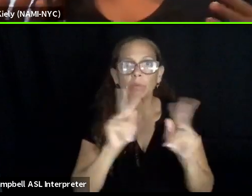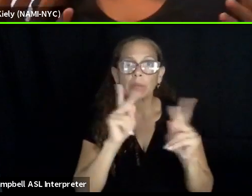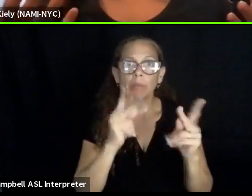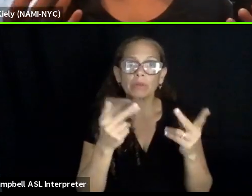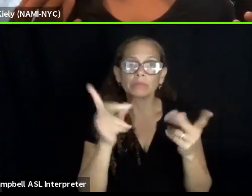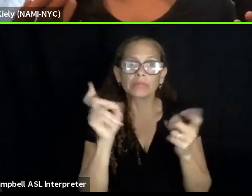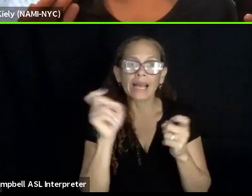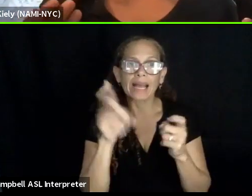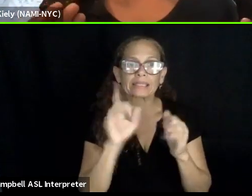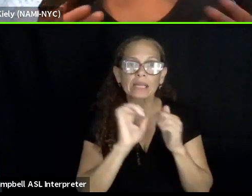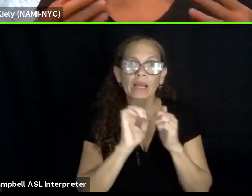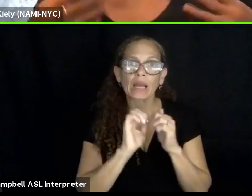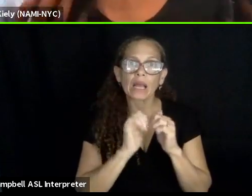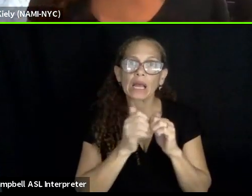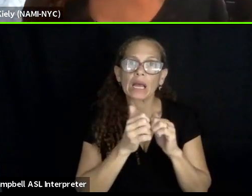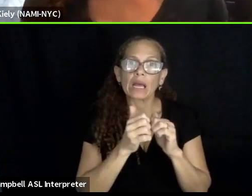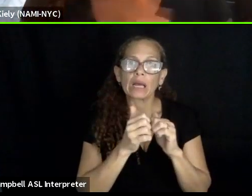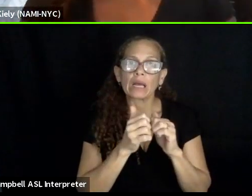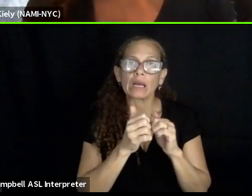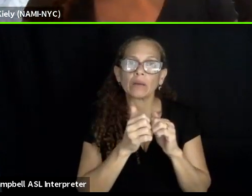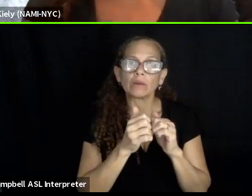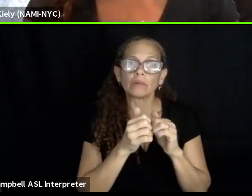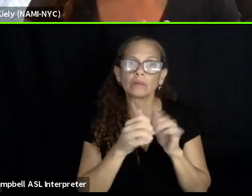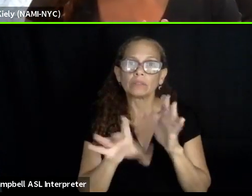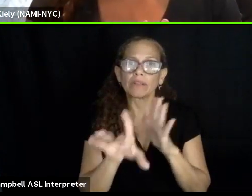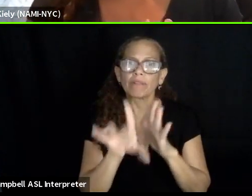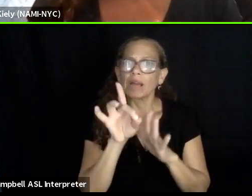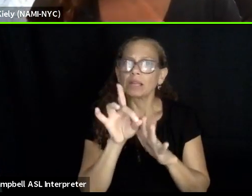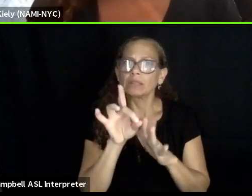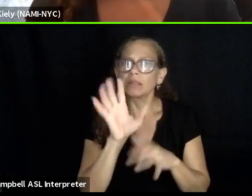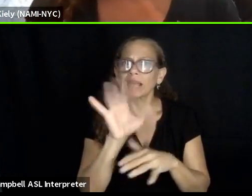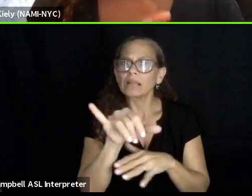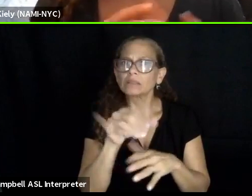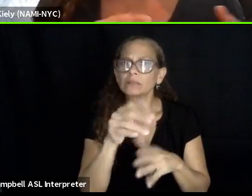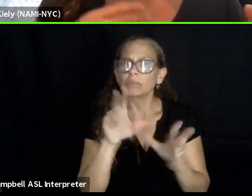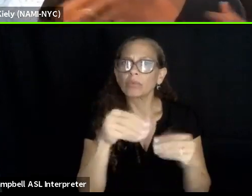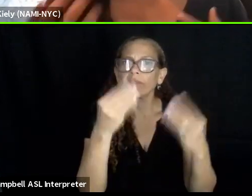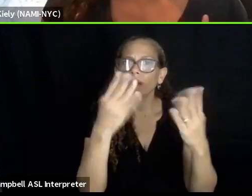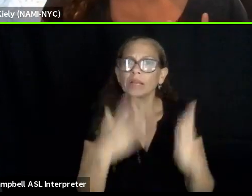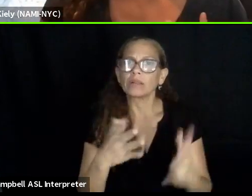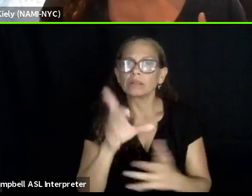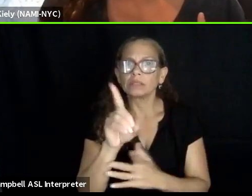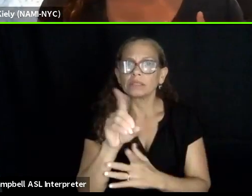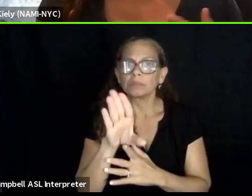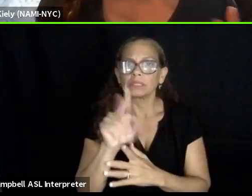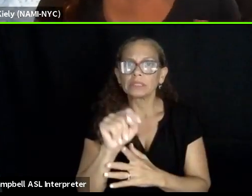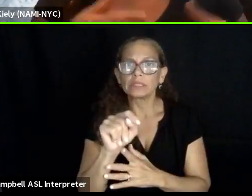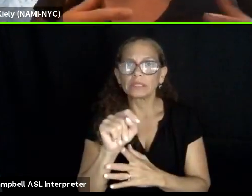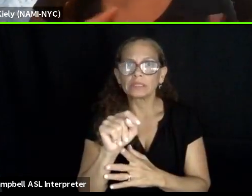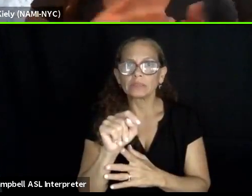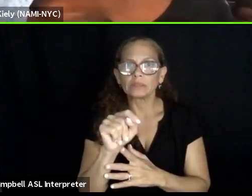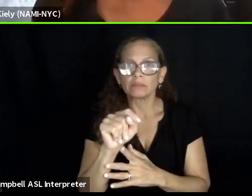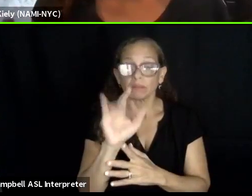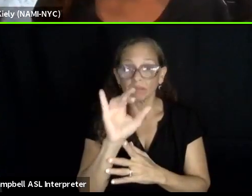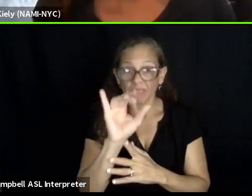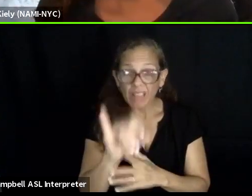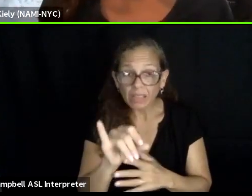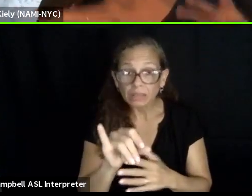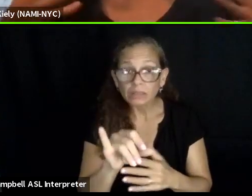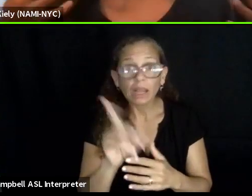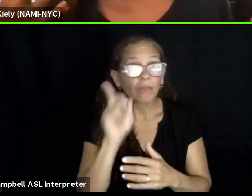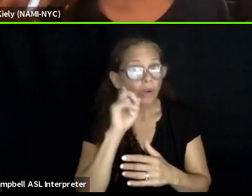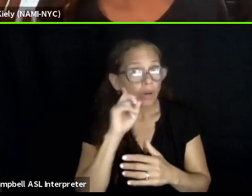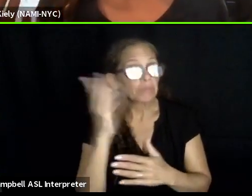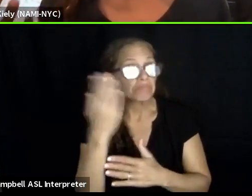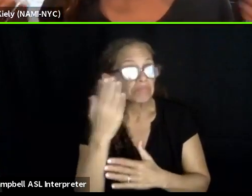about how to find a DBT provider if they're looking for that. If they've heard this